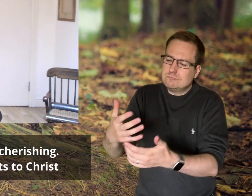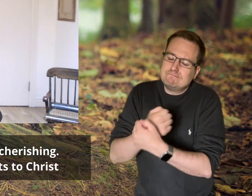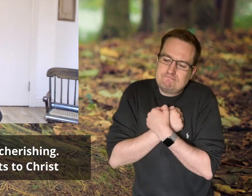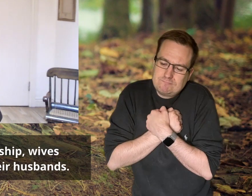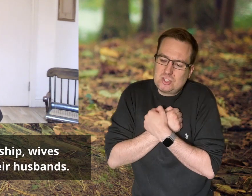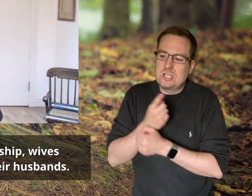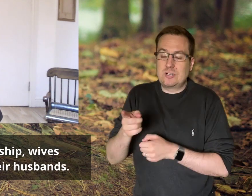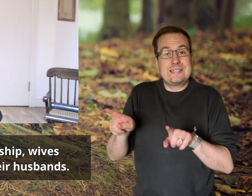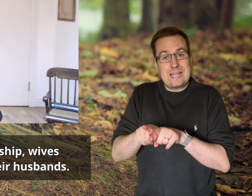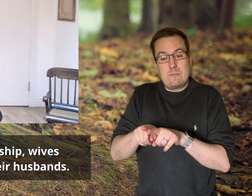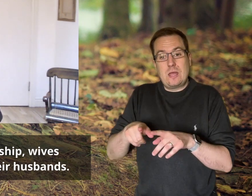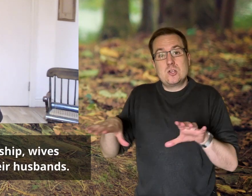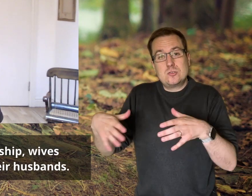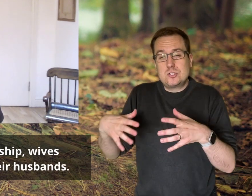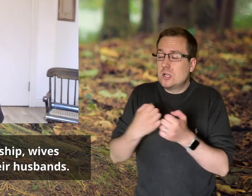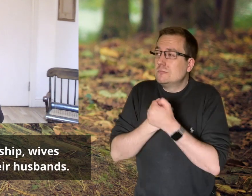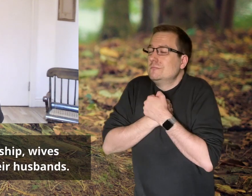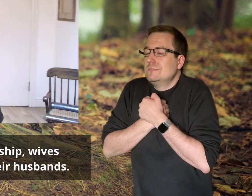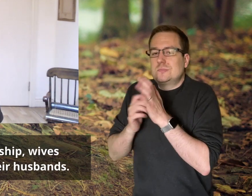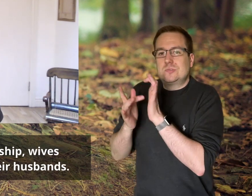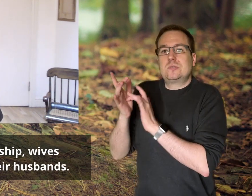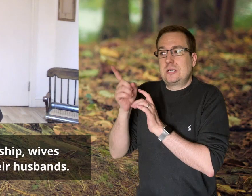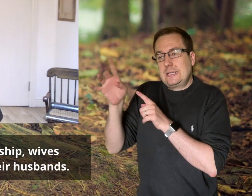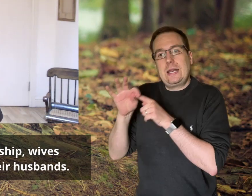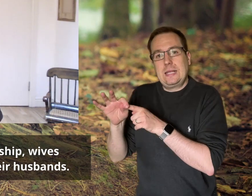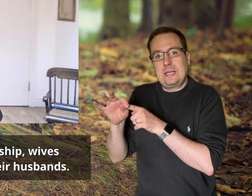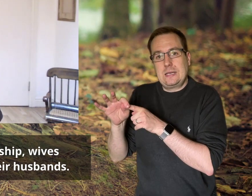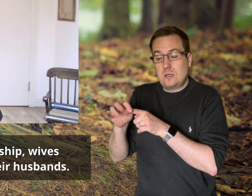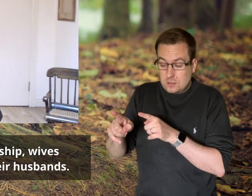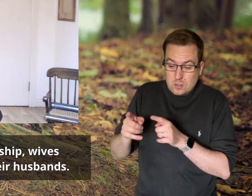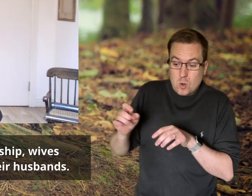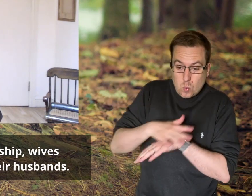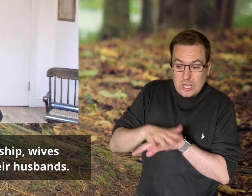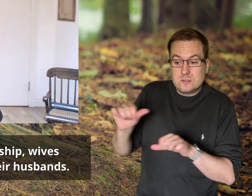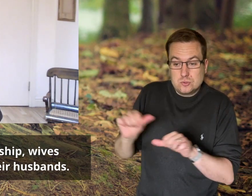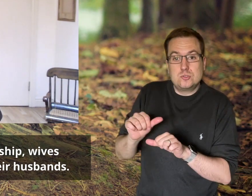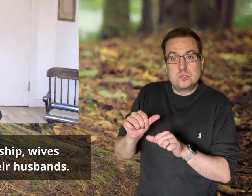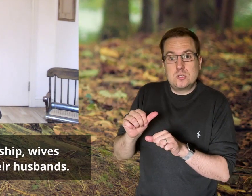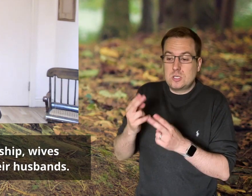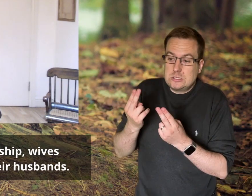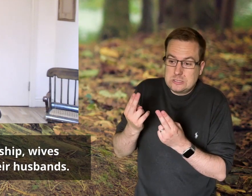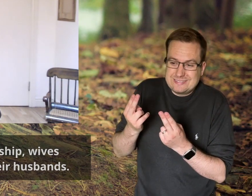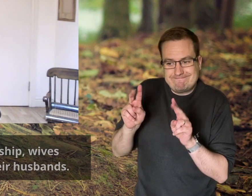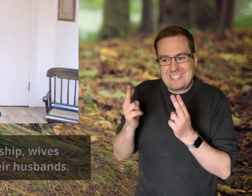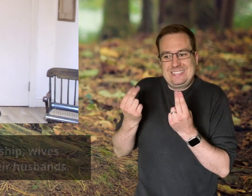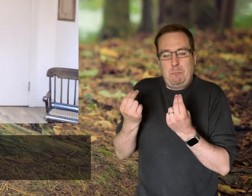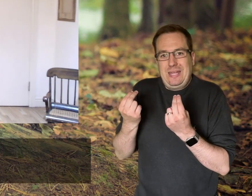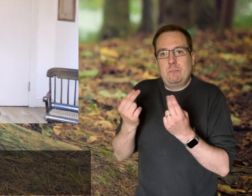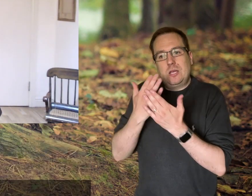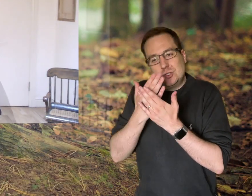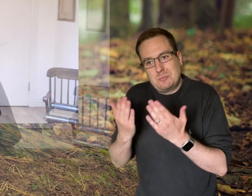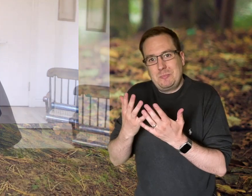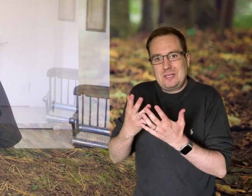submits to Christ as he exercises such leadership, wives should likewise submit to their husbands.